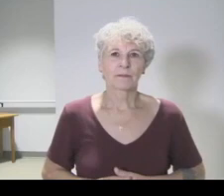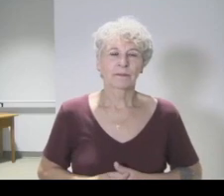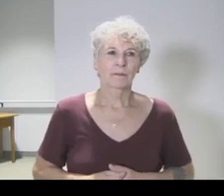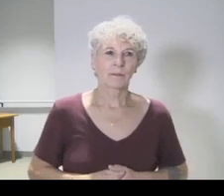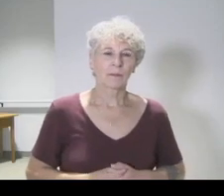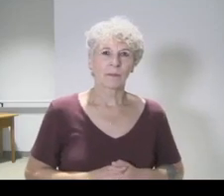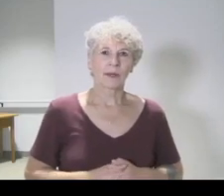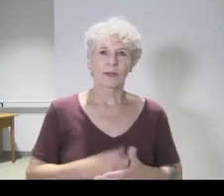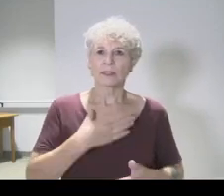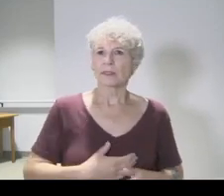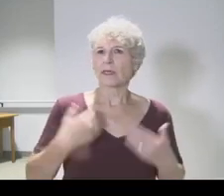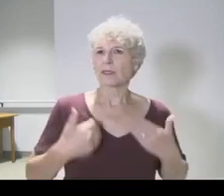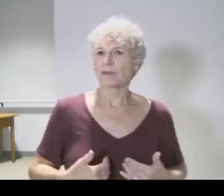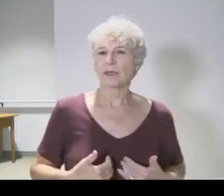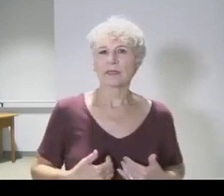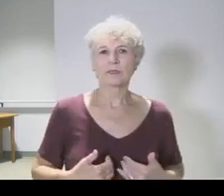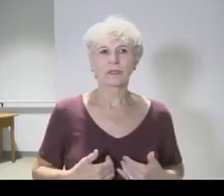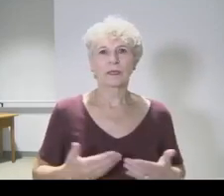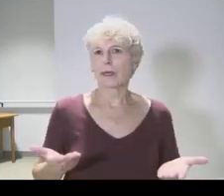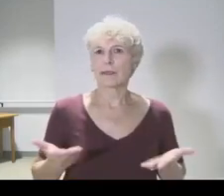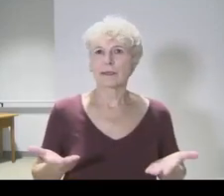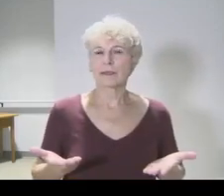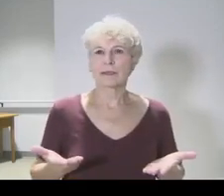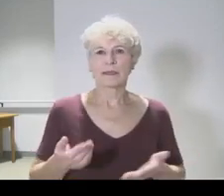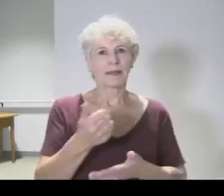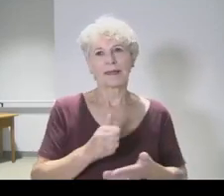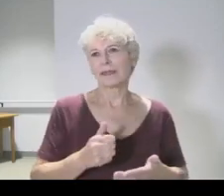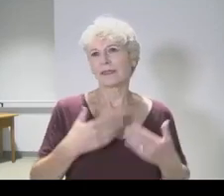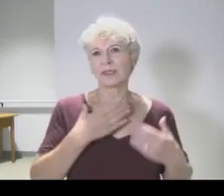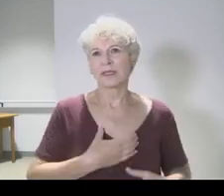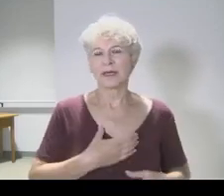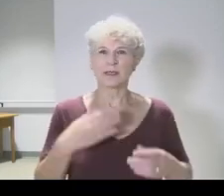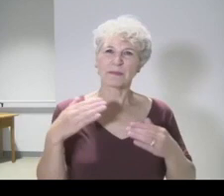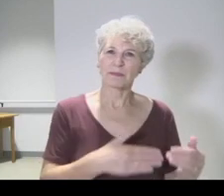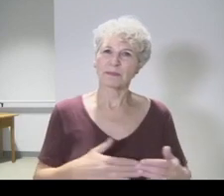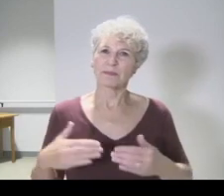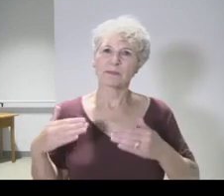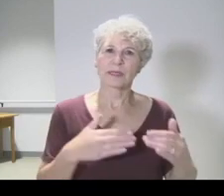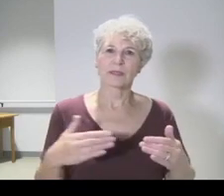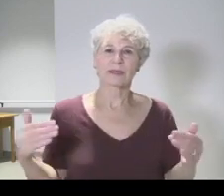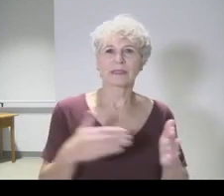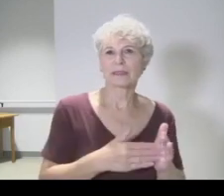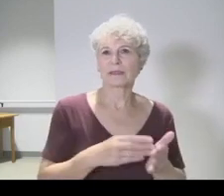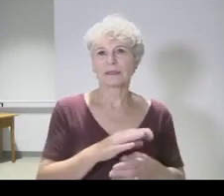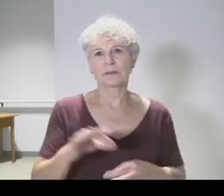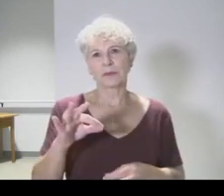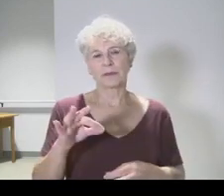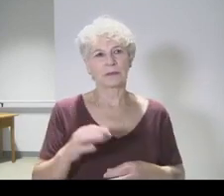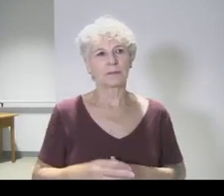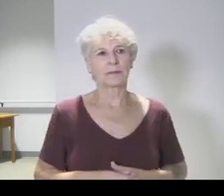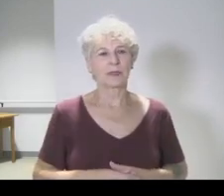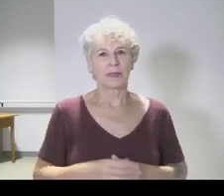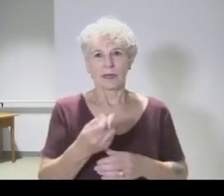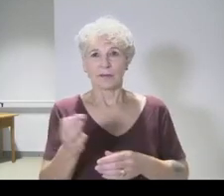The desires of the flesh are any desire that battles against the Spirit in us. A